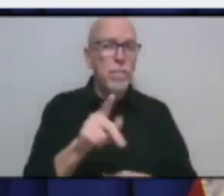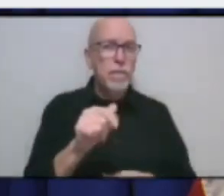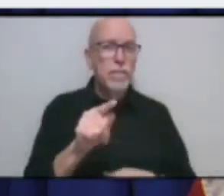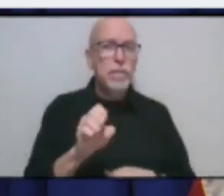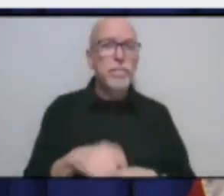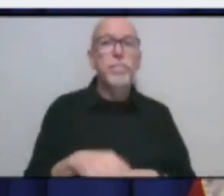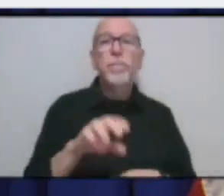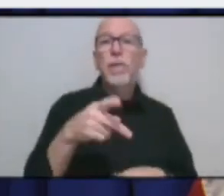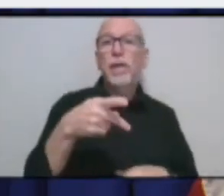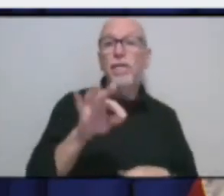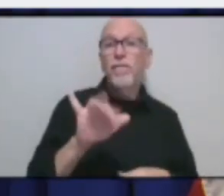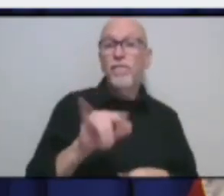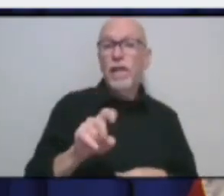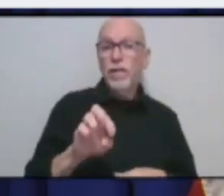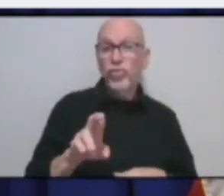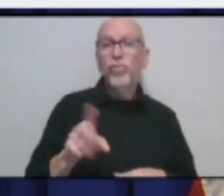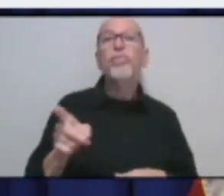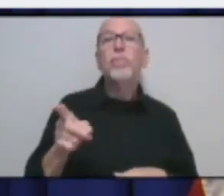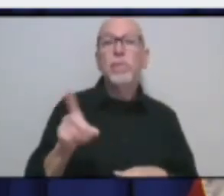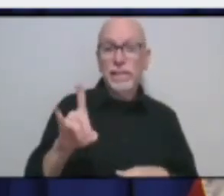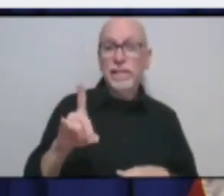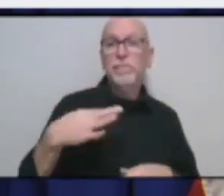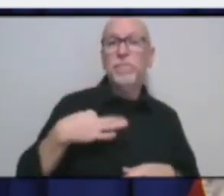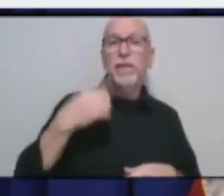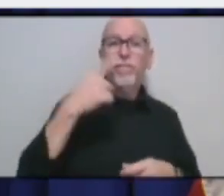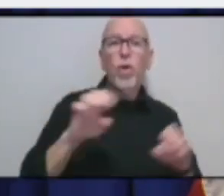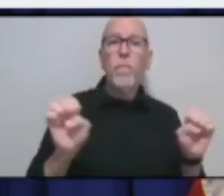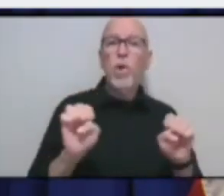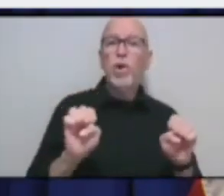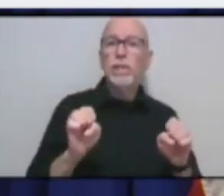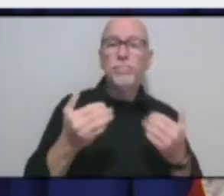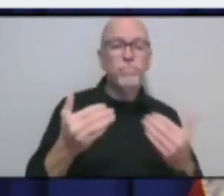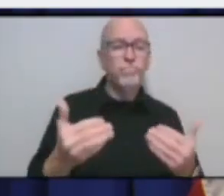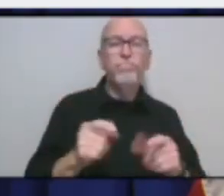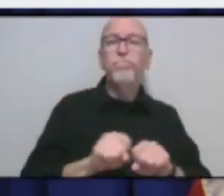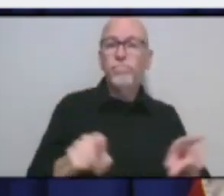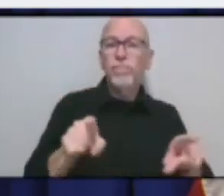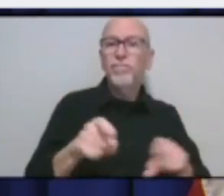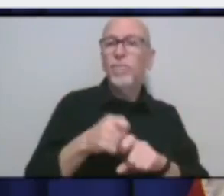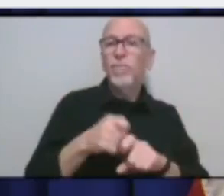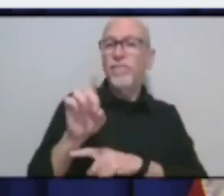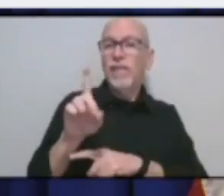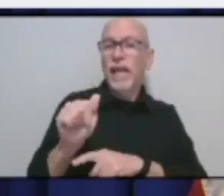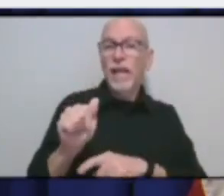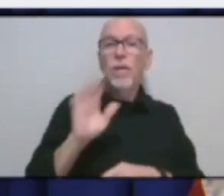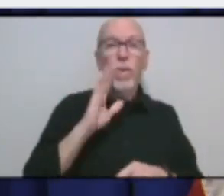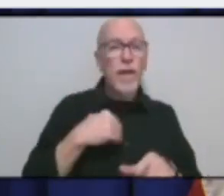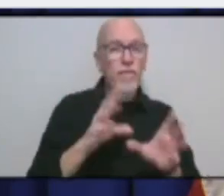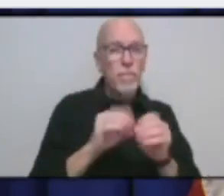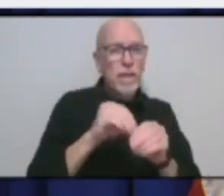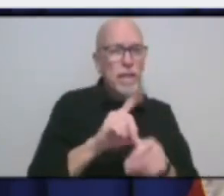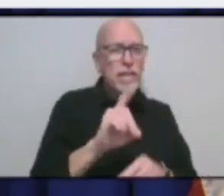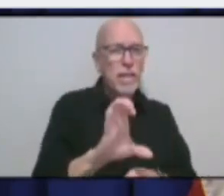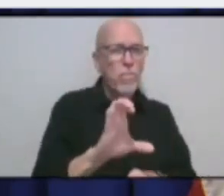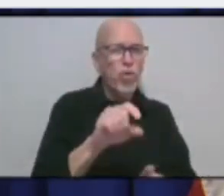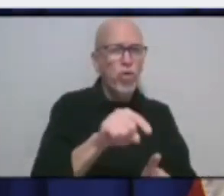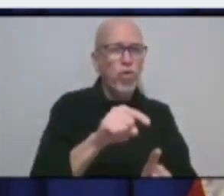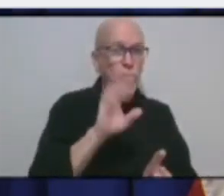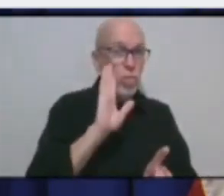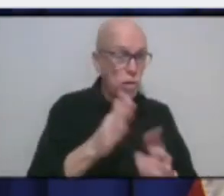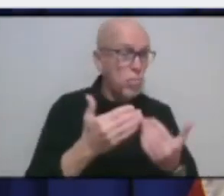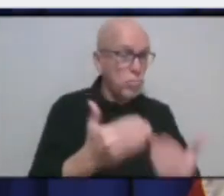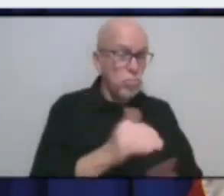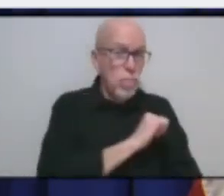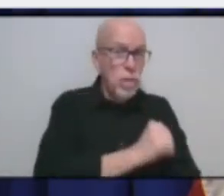has applied for the emergency use authorization from the FDA, and a meeting is scheduled in early December to determine whether to issue that